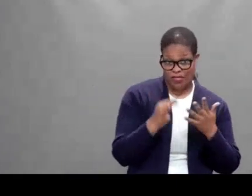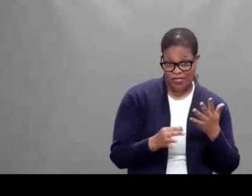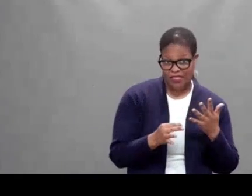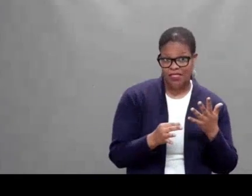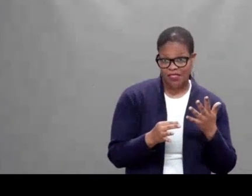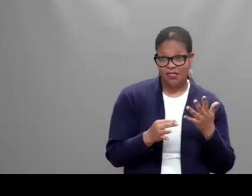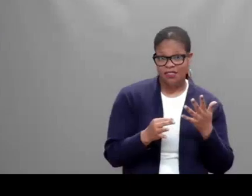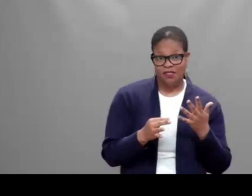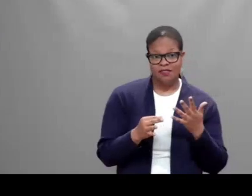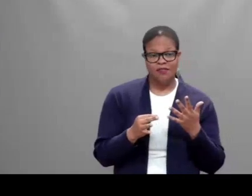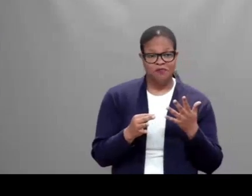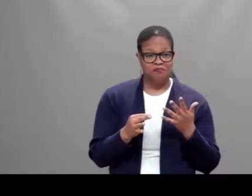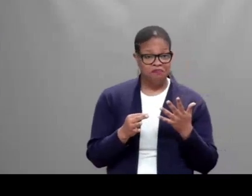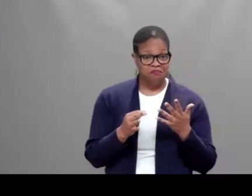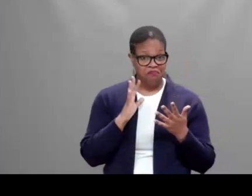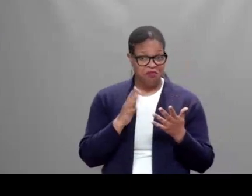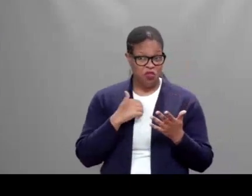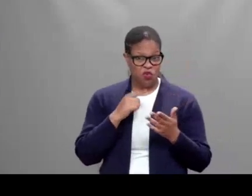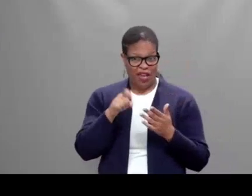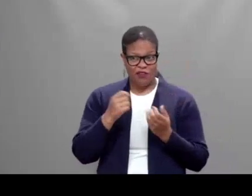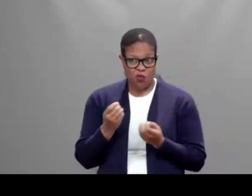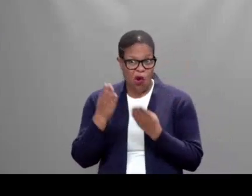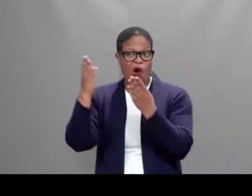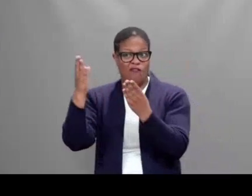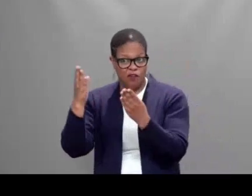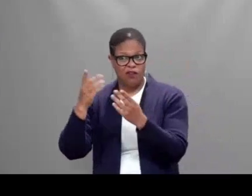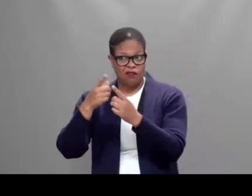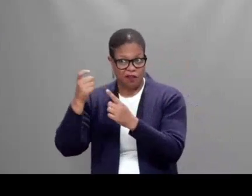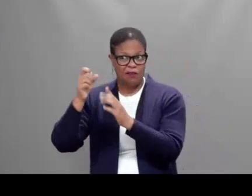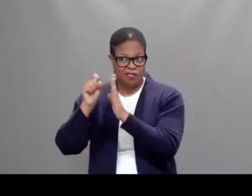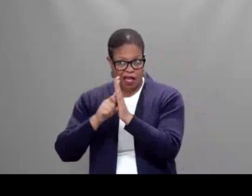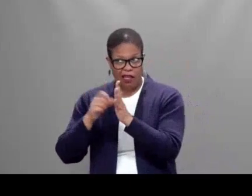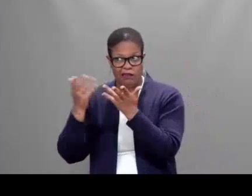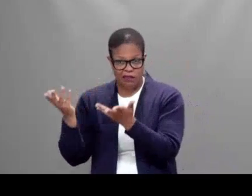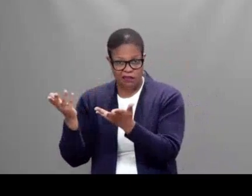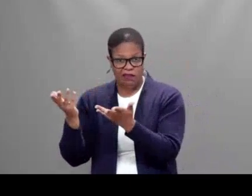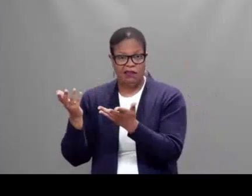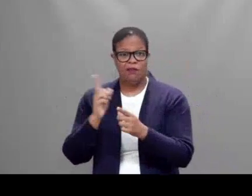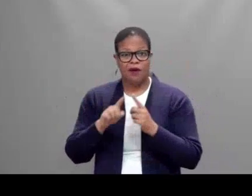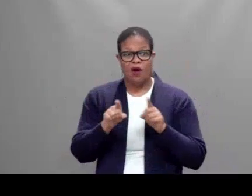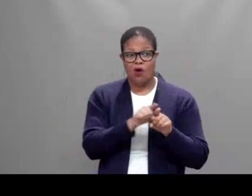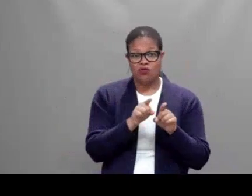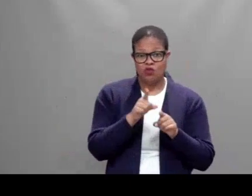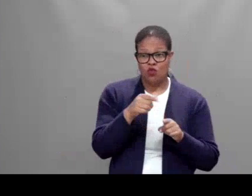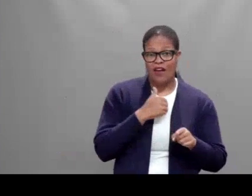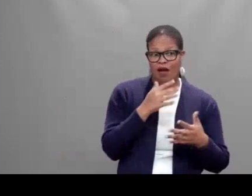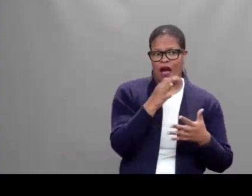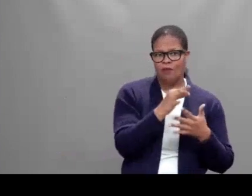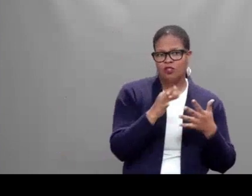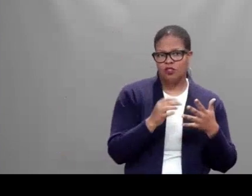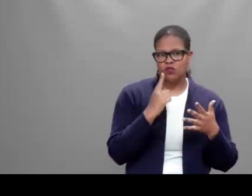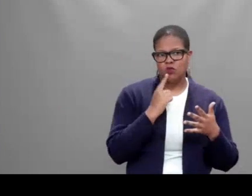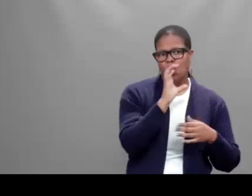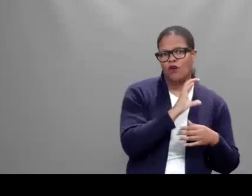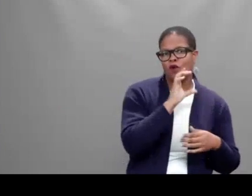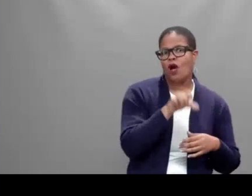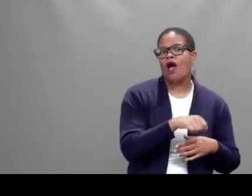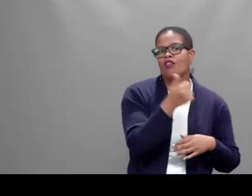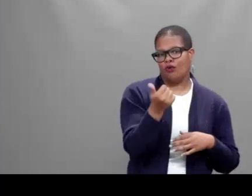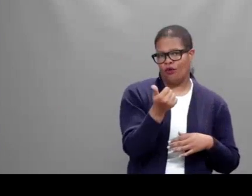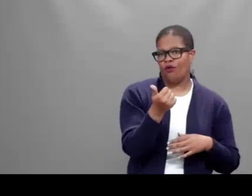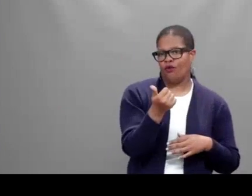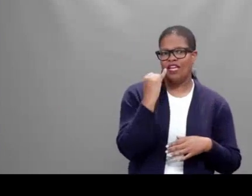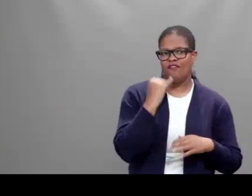are where you have to use what's offered by the state. This is where you have the option to pursue other options if